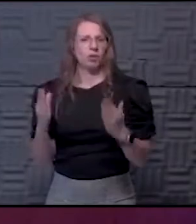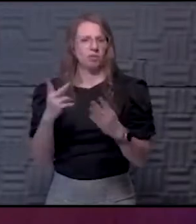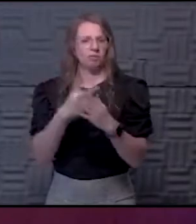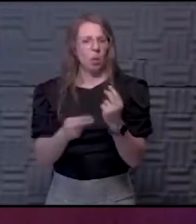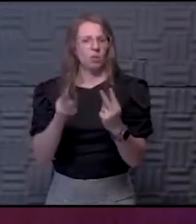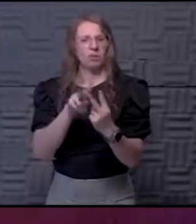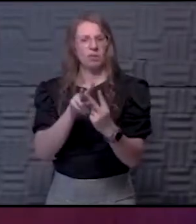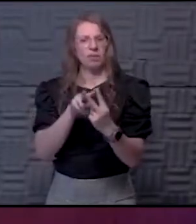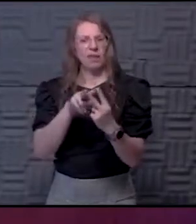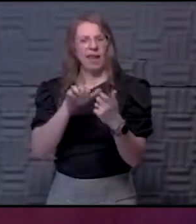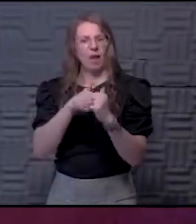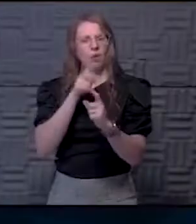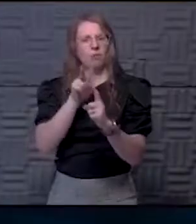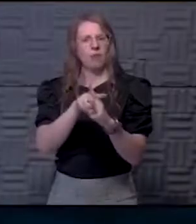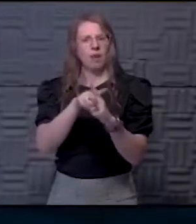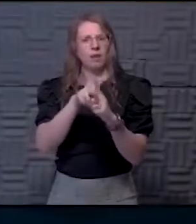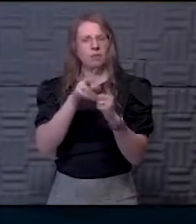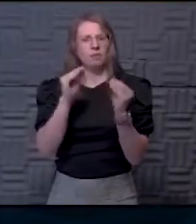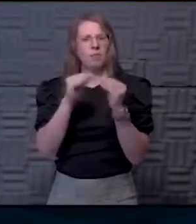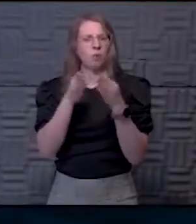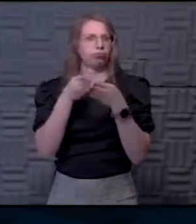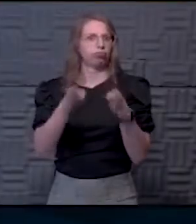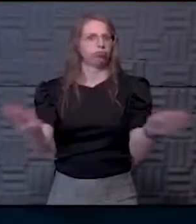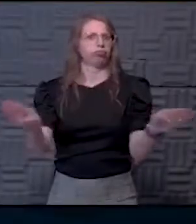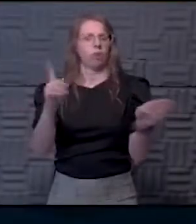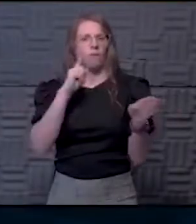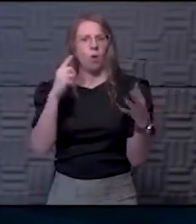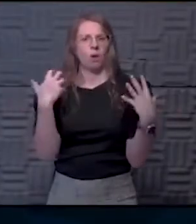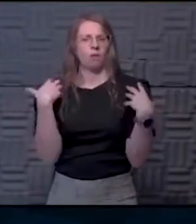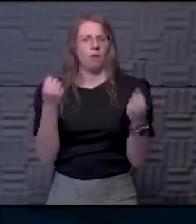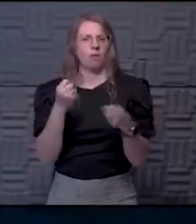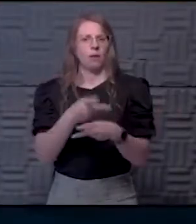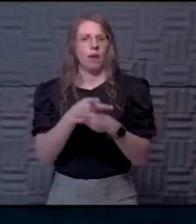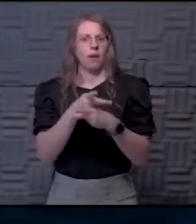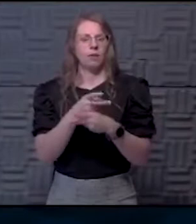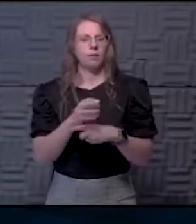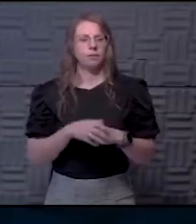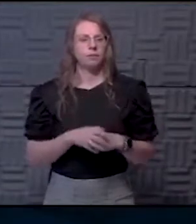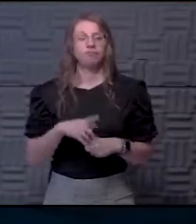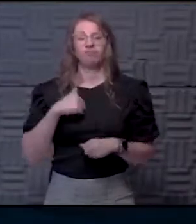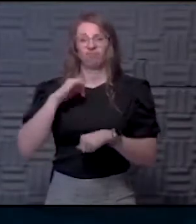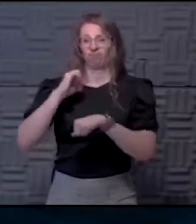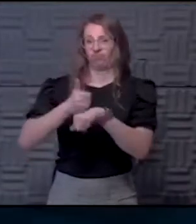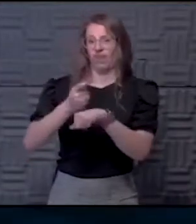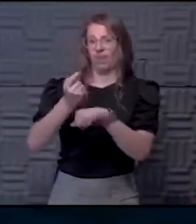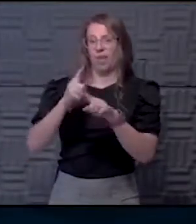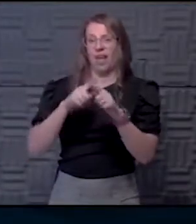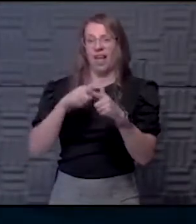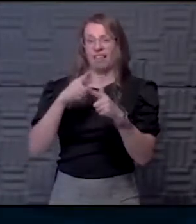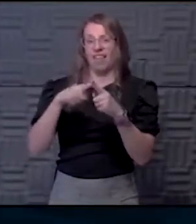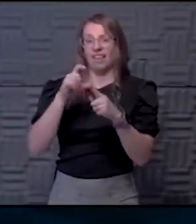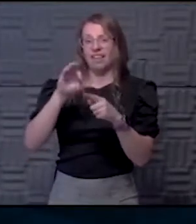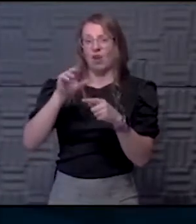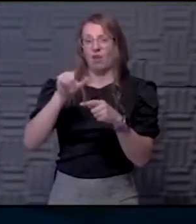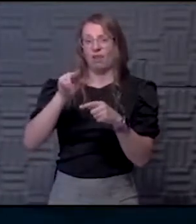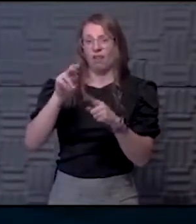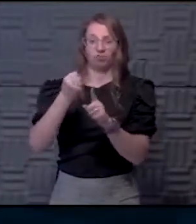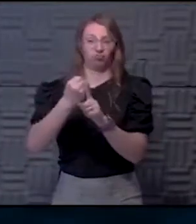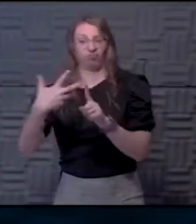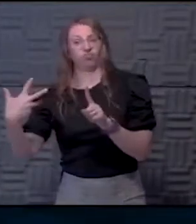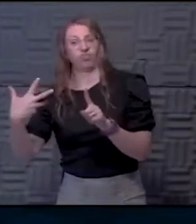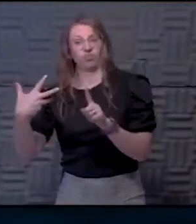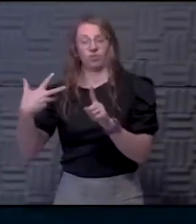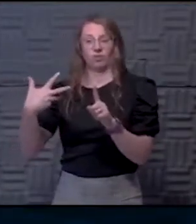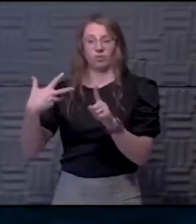and apply it more broadly in healthcare? Well, let me set it up a little bit, and then Caroline, maybe you can talk about, like, how do